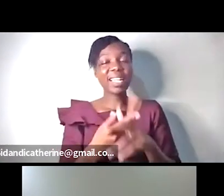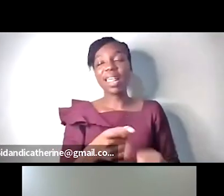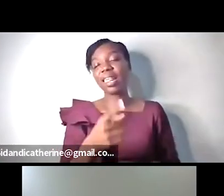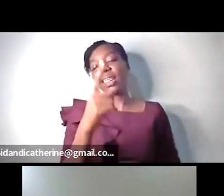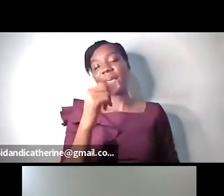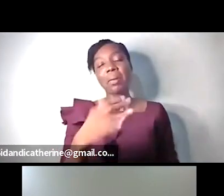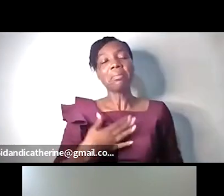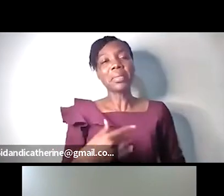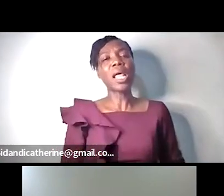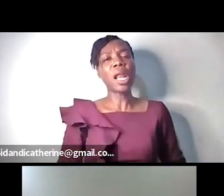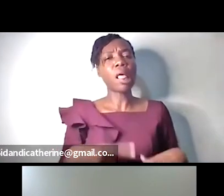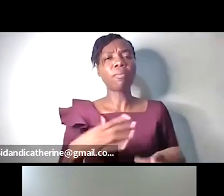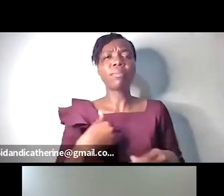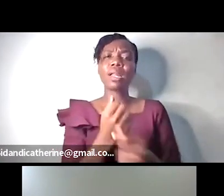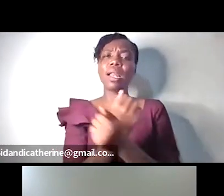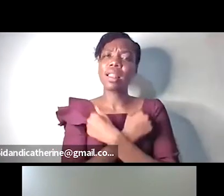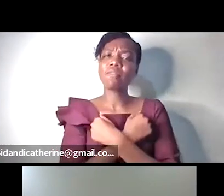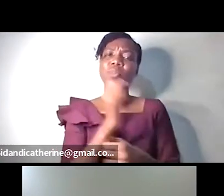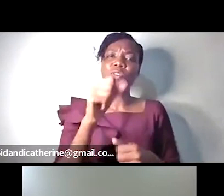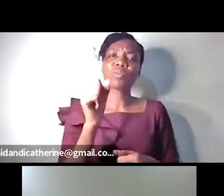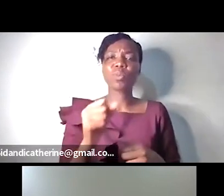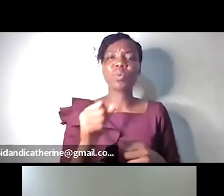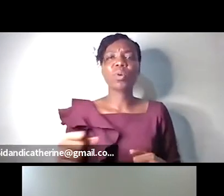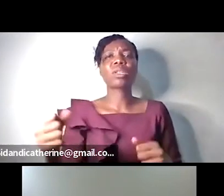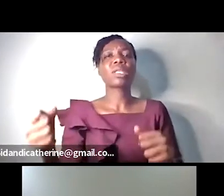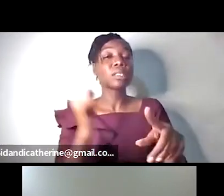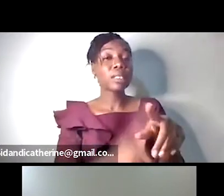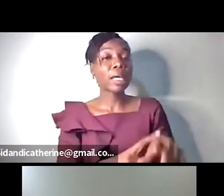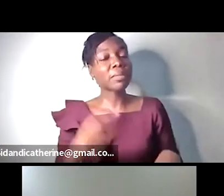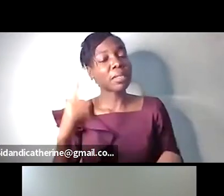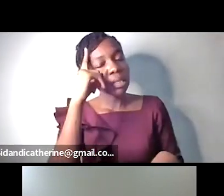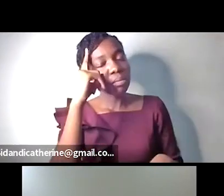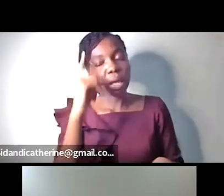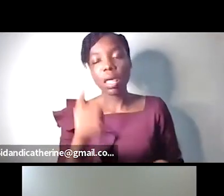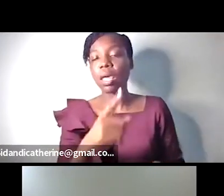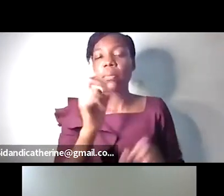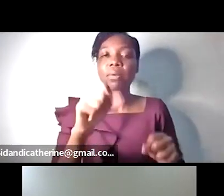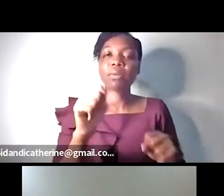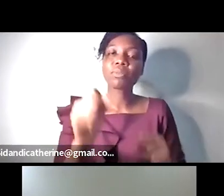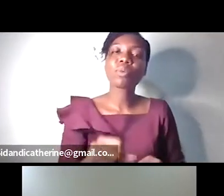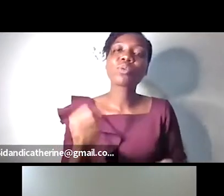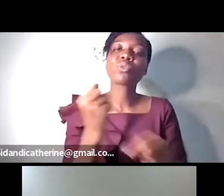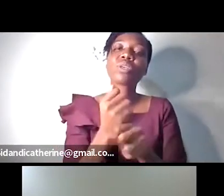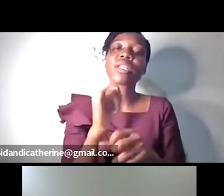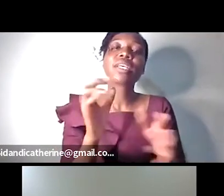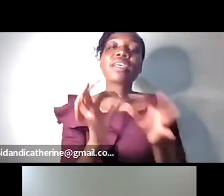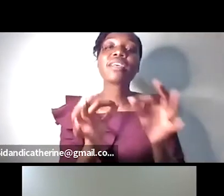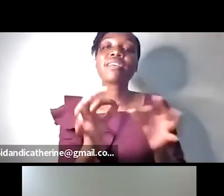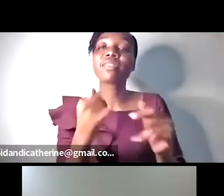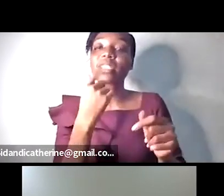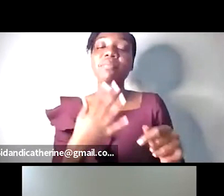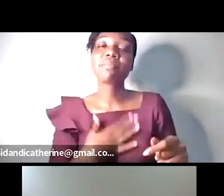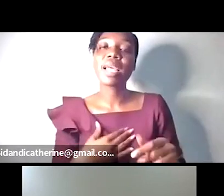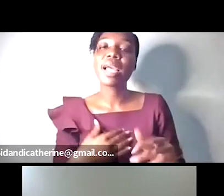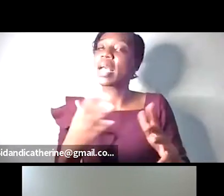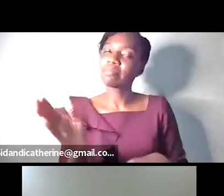do. I will do it in my sleep. Even now, Grace, if you told me, let's go to Windsor now and start the session for